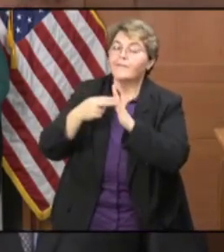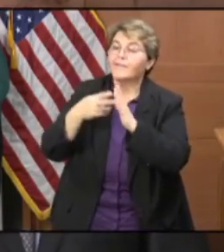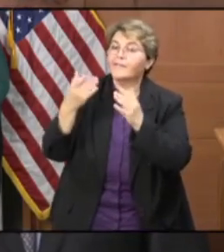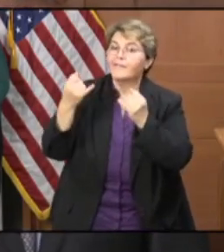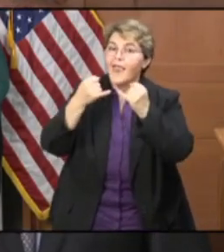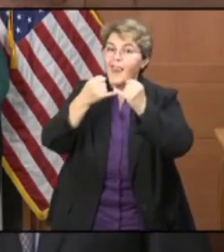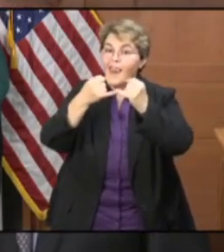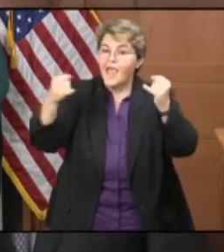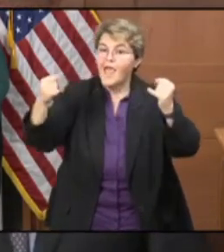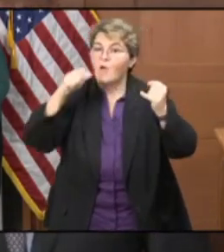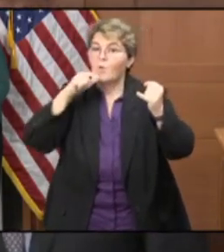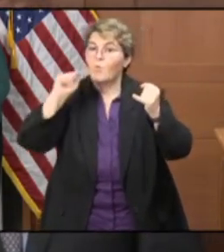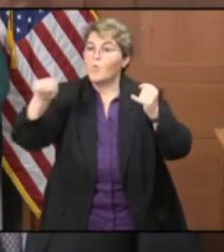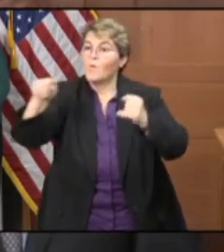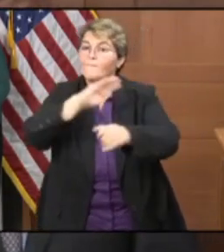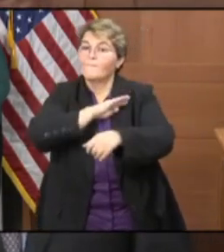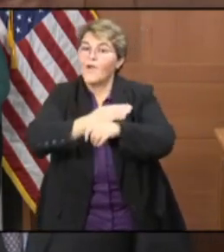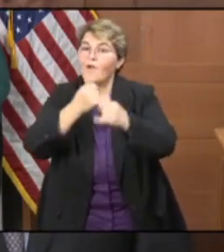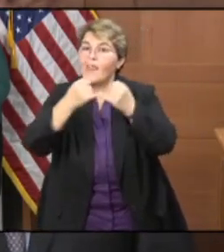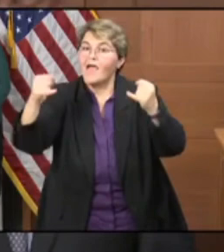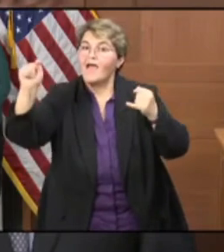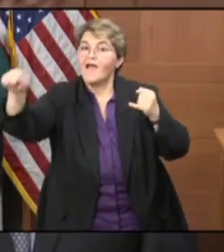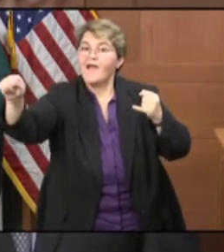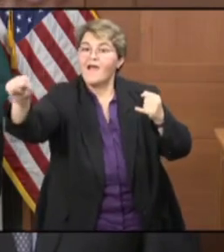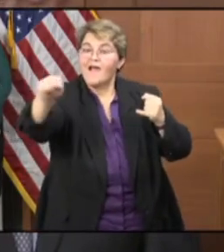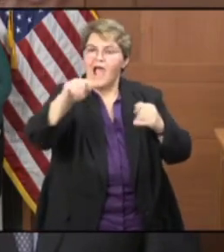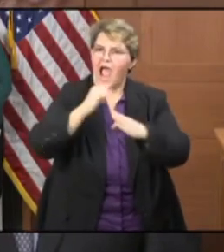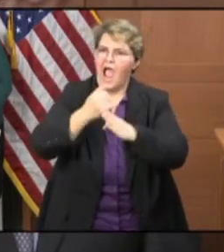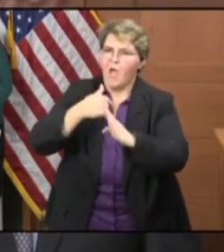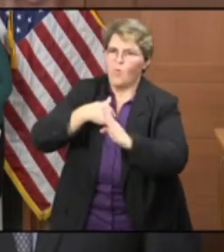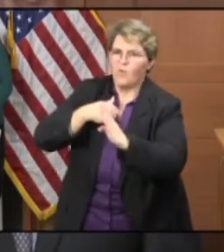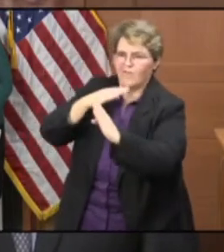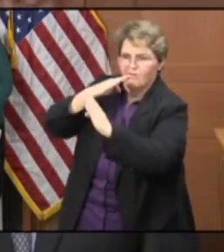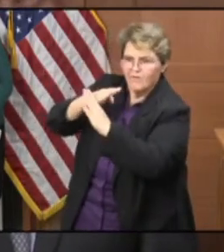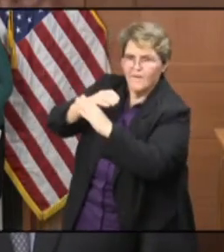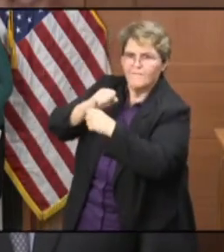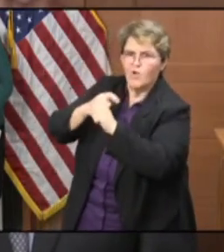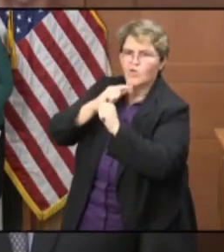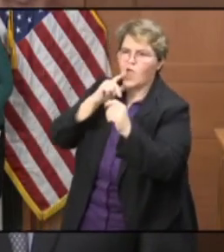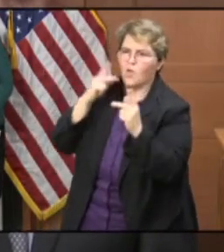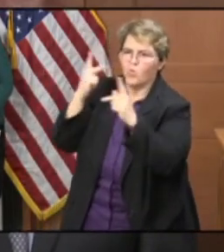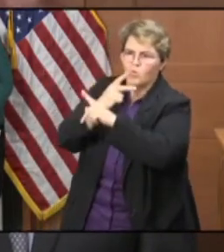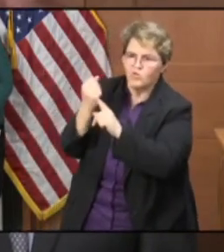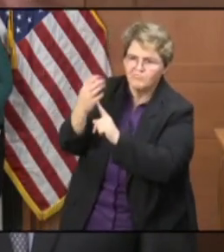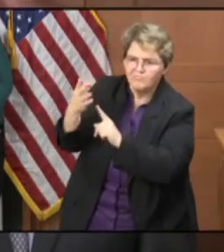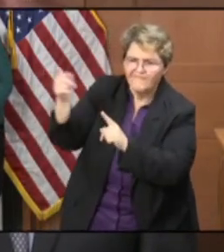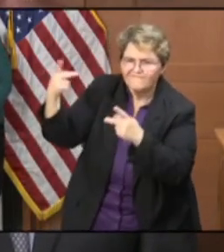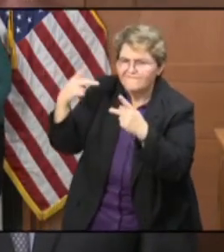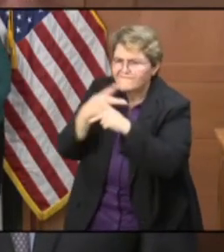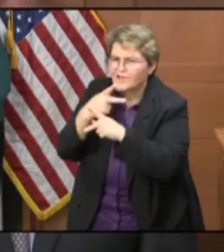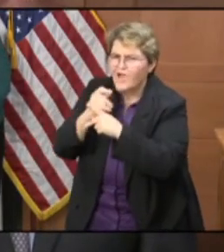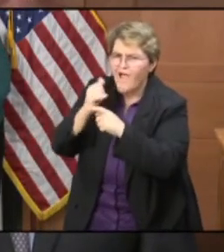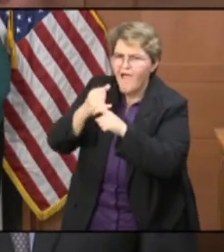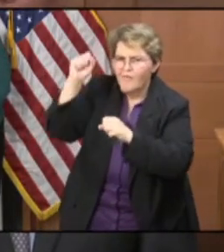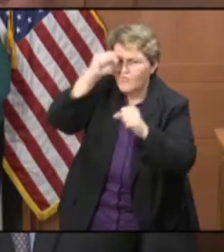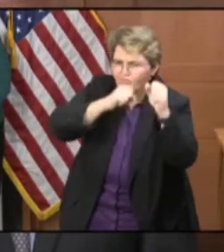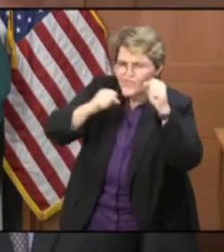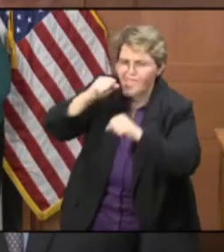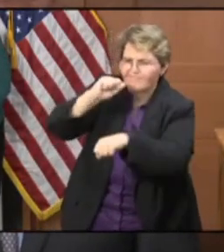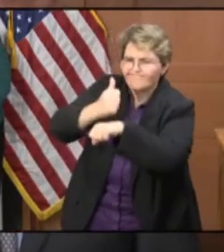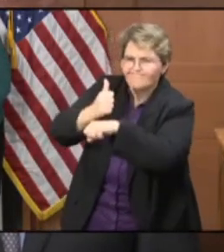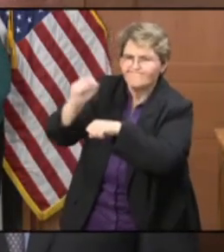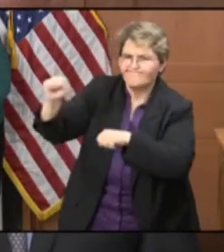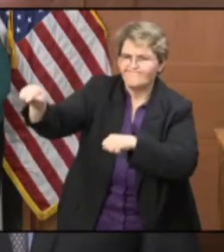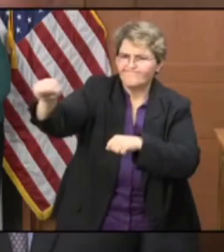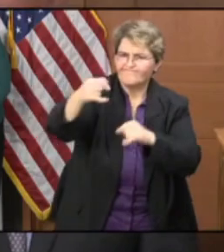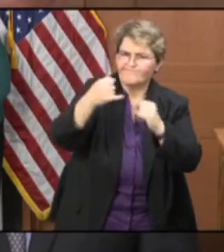closely with Eversource so they could de-energize, and that's also been a big part of our the strategy around the response there. Is there